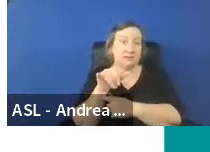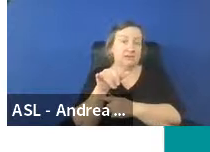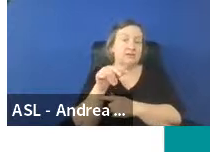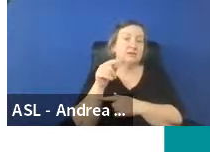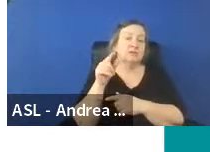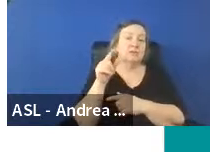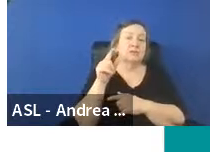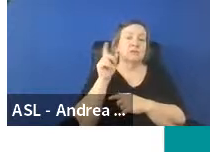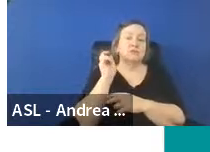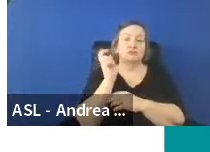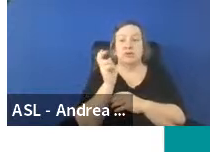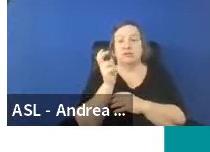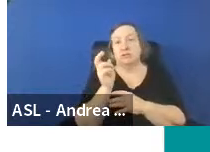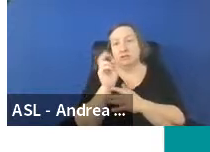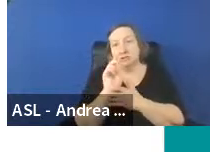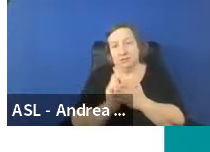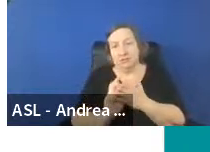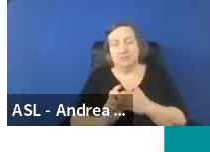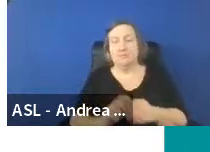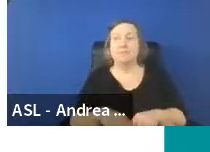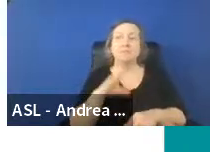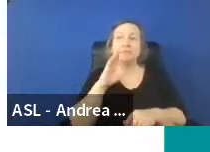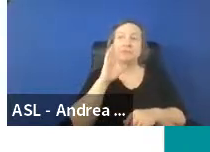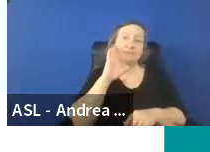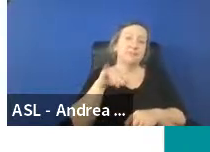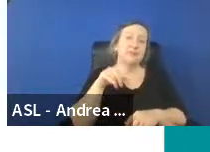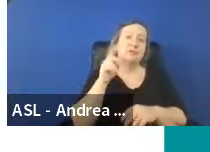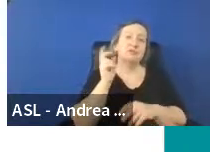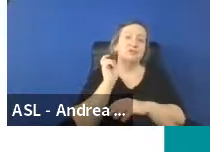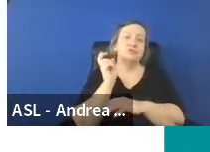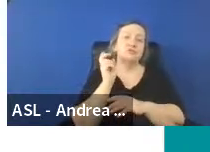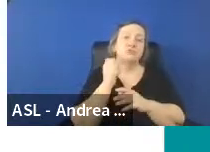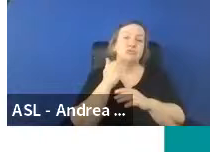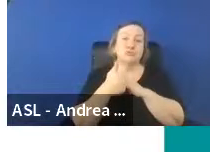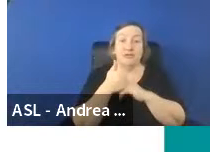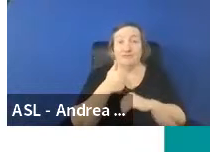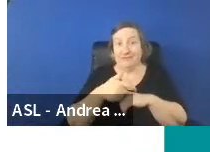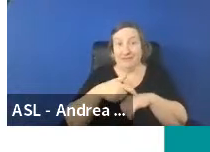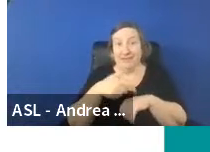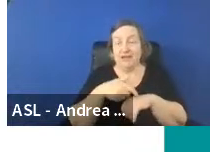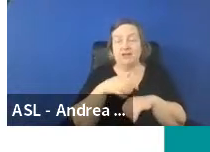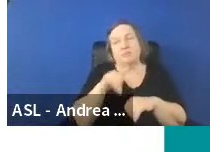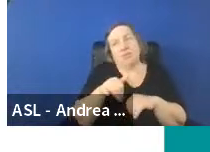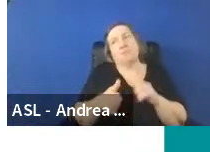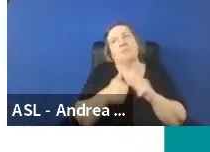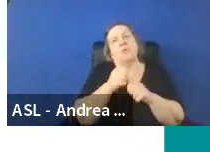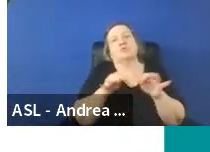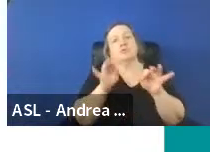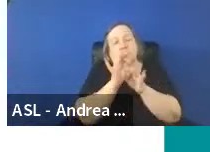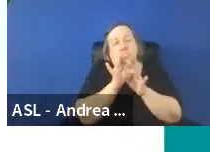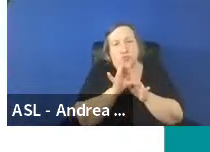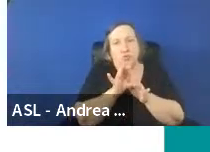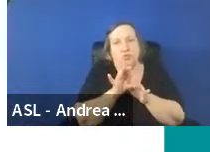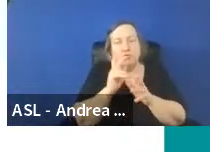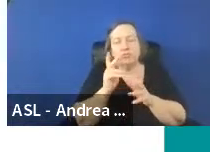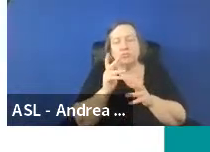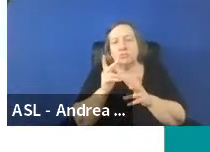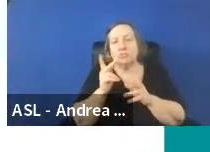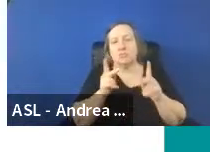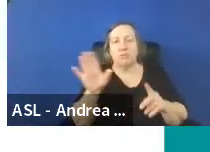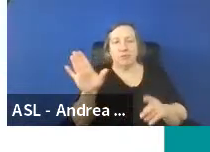options. Again, as I noted, travel time ranked as the most important attribute when we asked